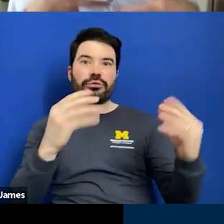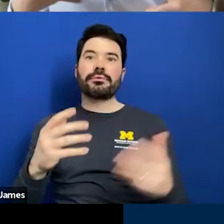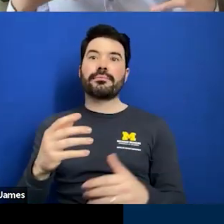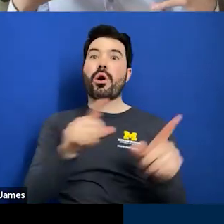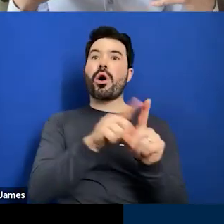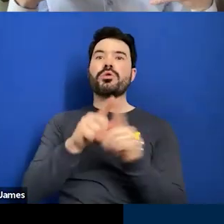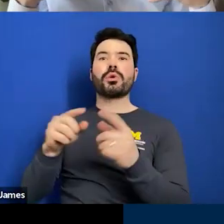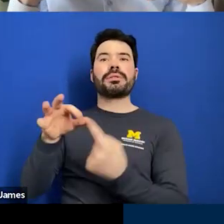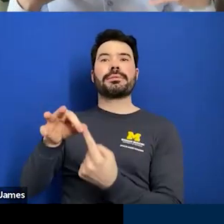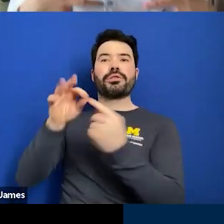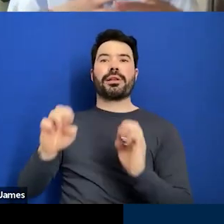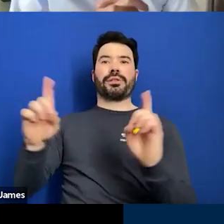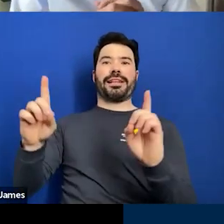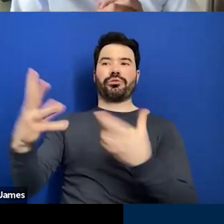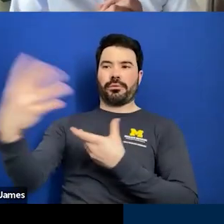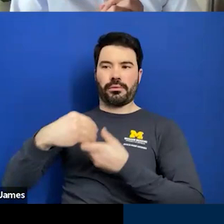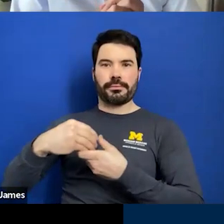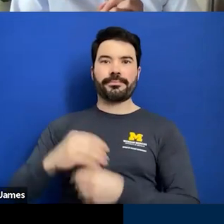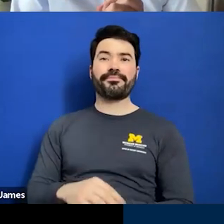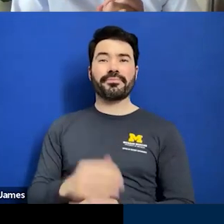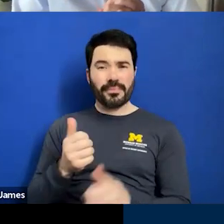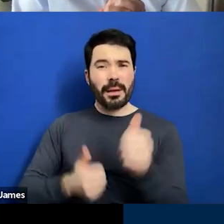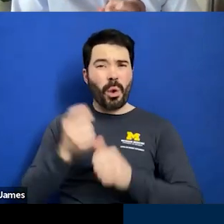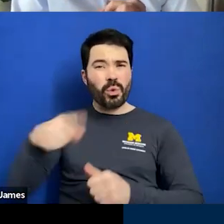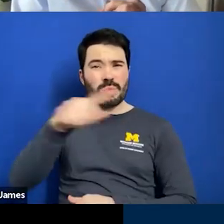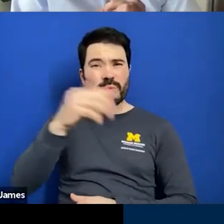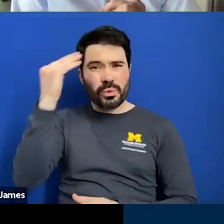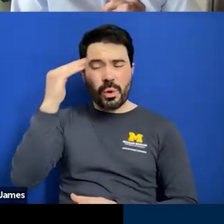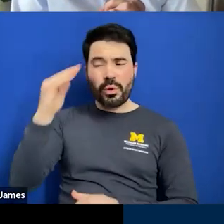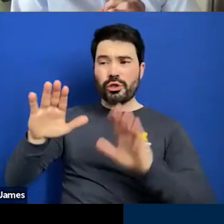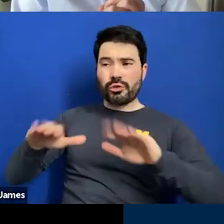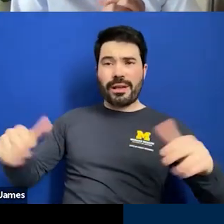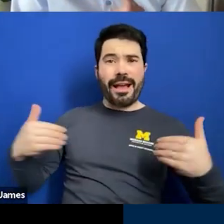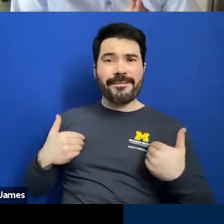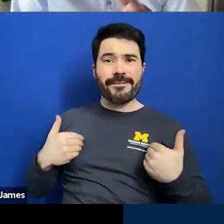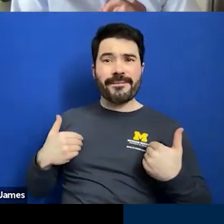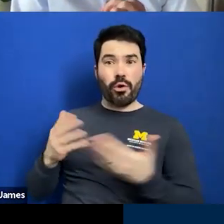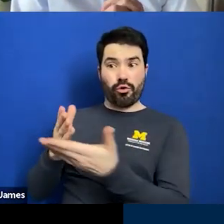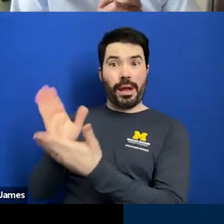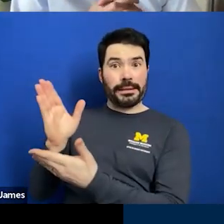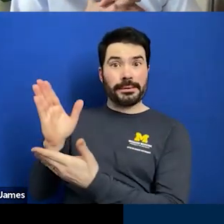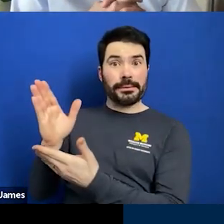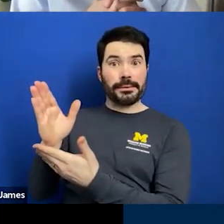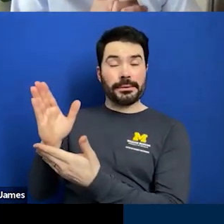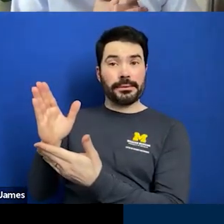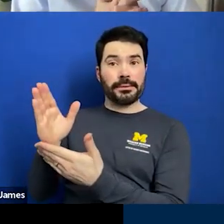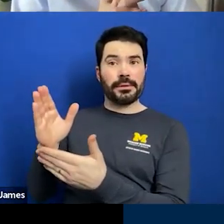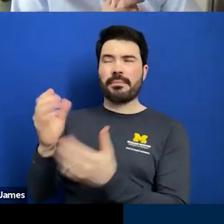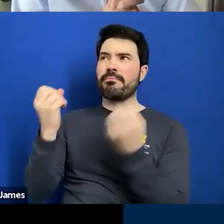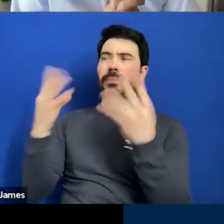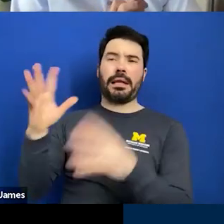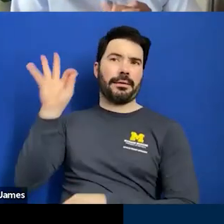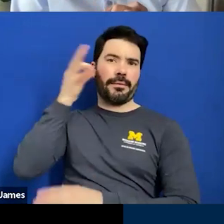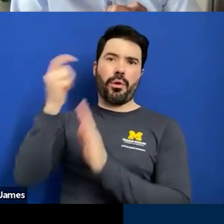So children, most of you are probably aware, children have like rights under the multiple federal